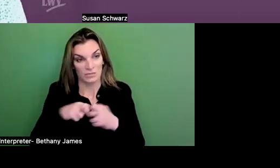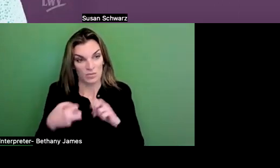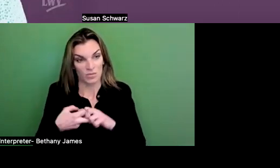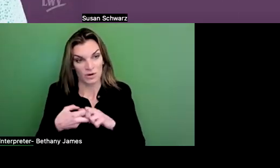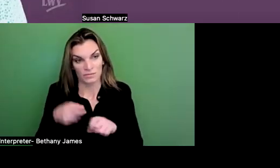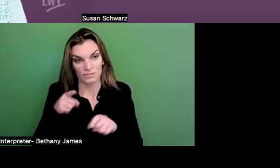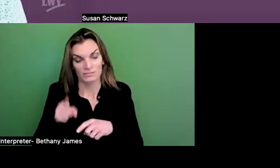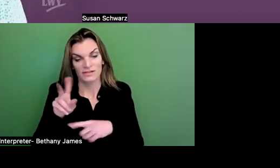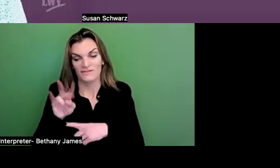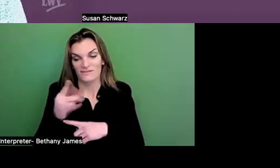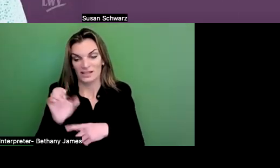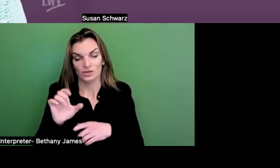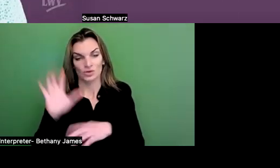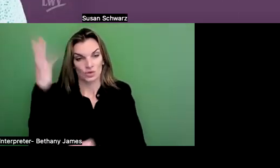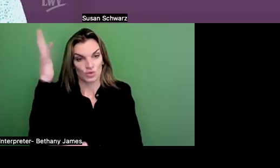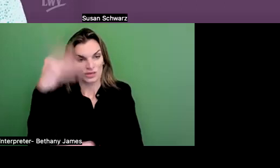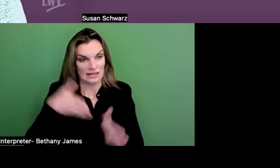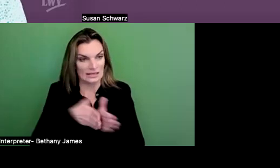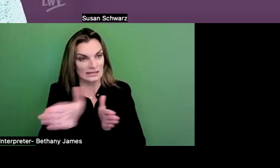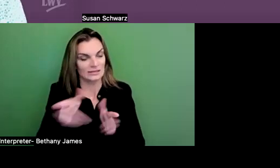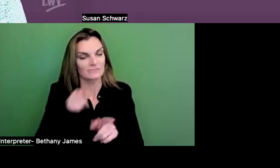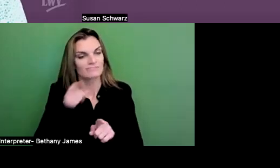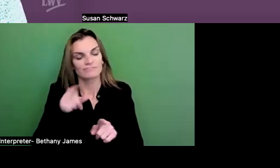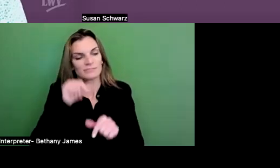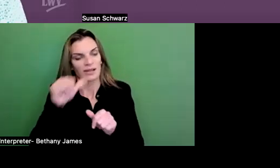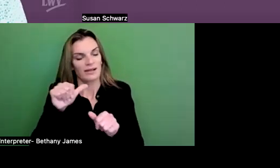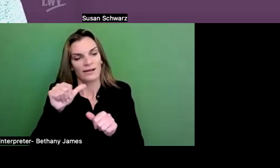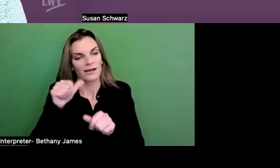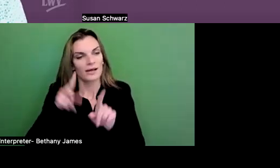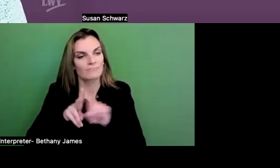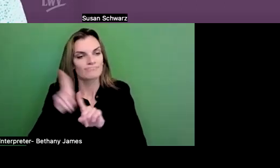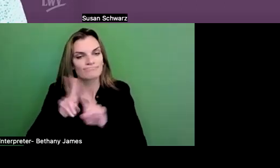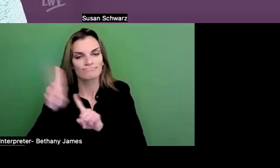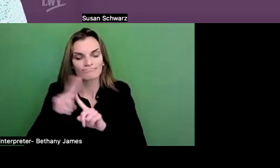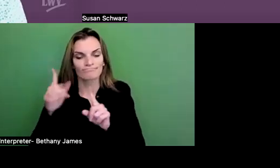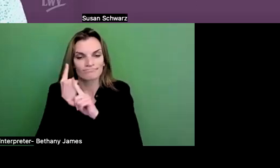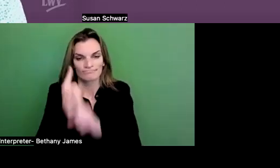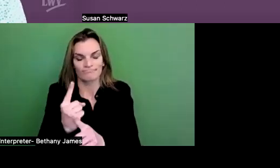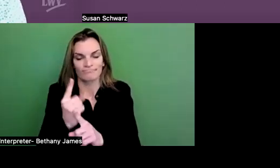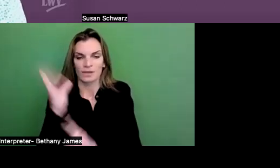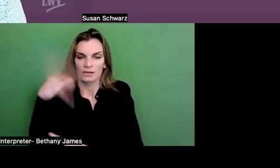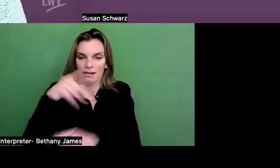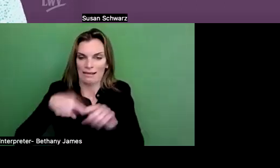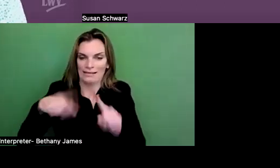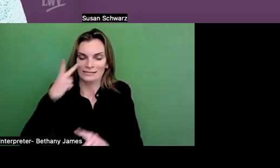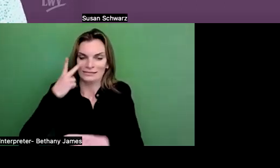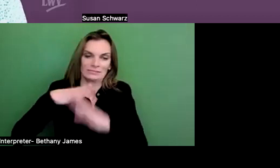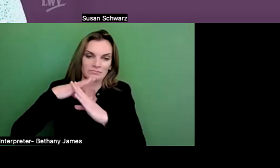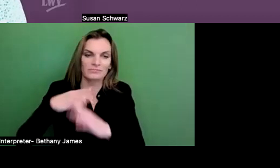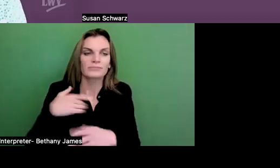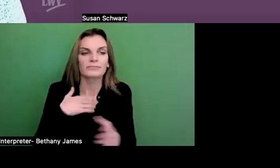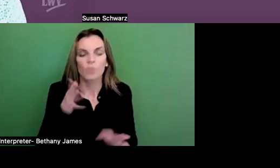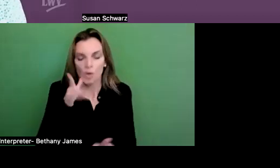village trees that are not maintained, and I plan to have the Public Works